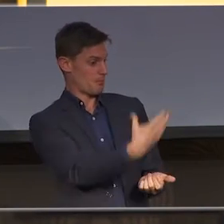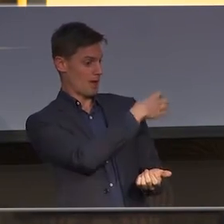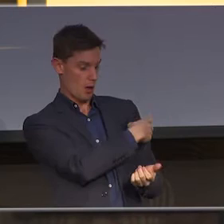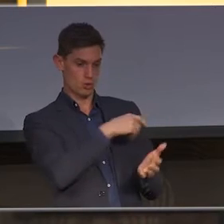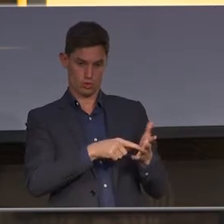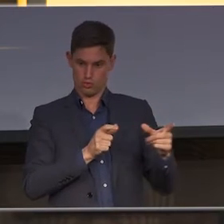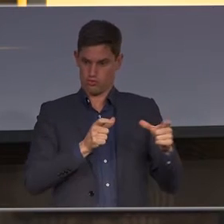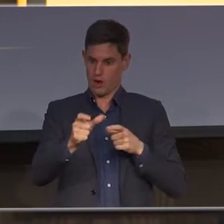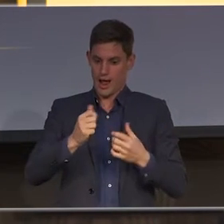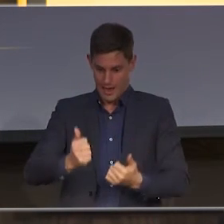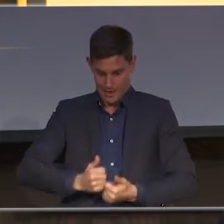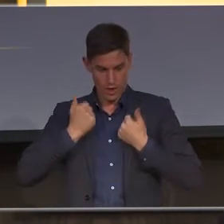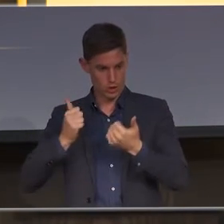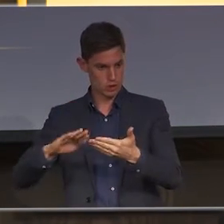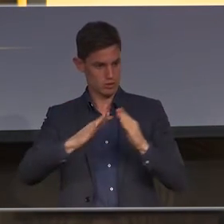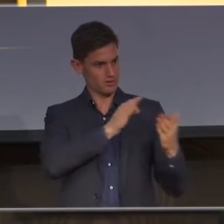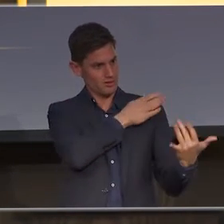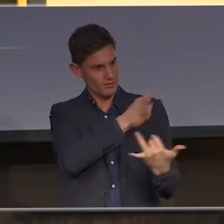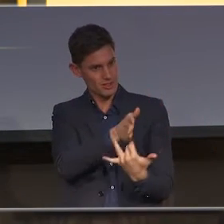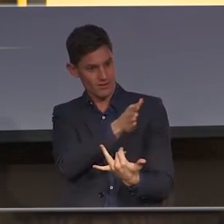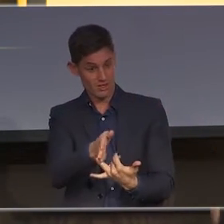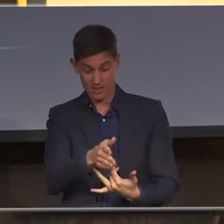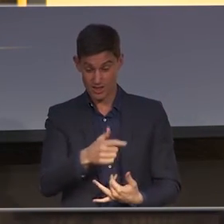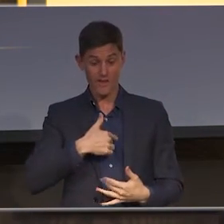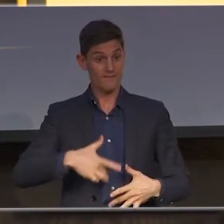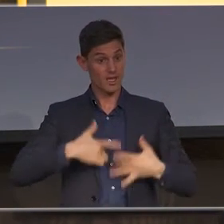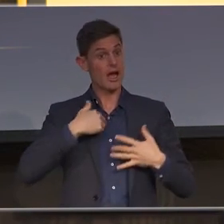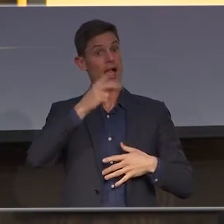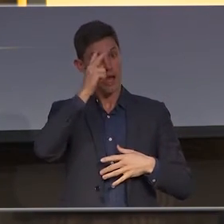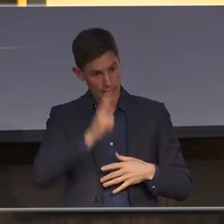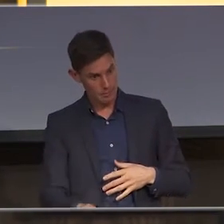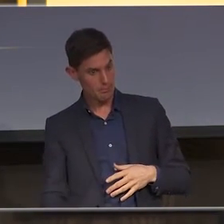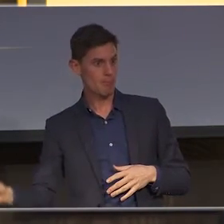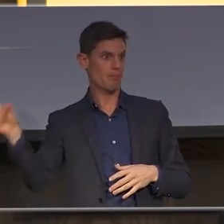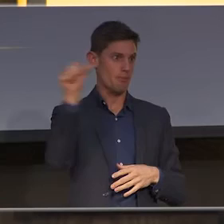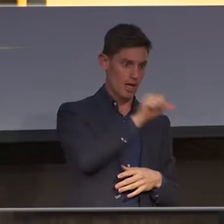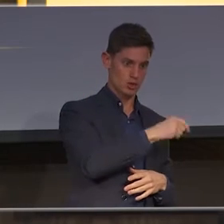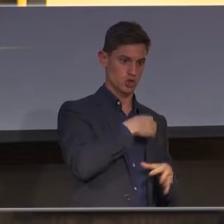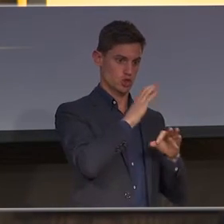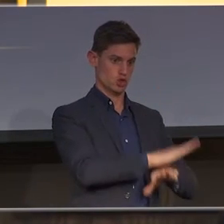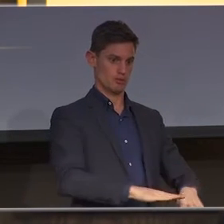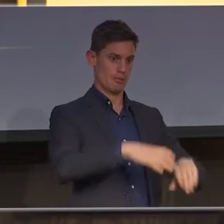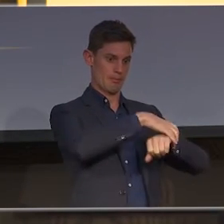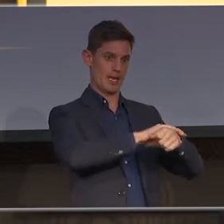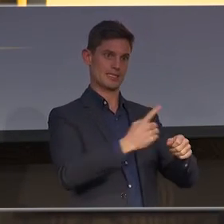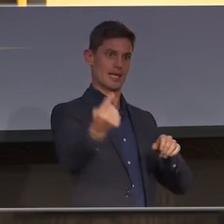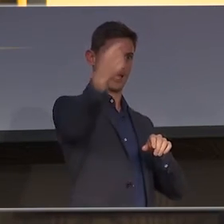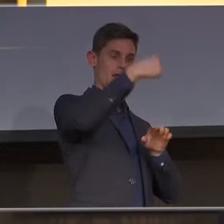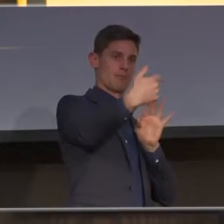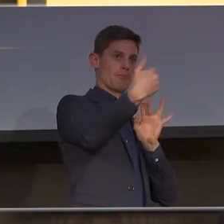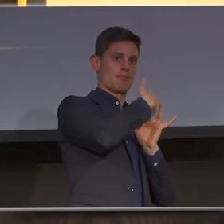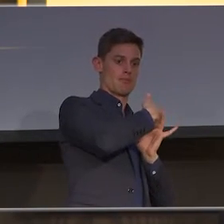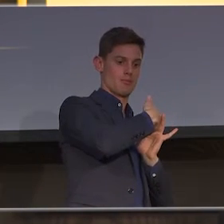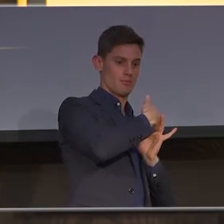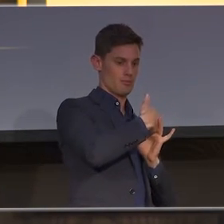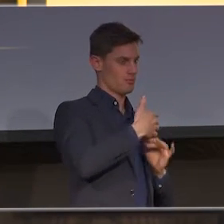our communities. We're now reliving what happened to us as children when the Native Police came in. Right now in the Territory, I'm reminded of growing up